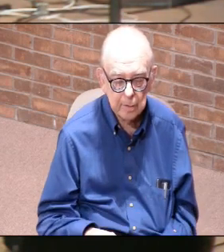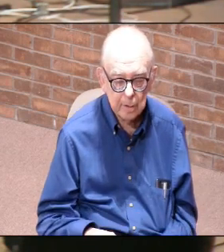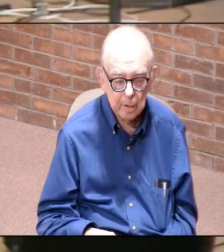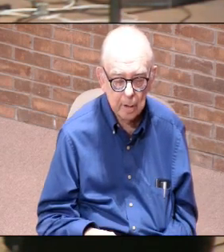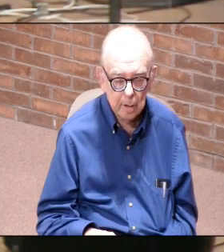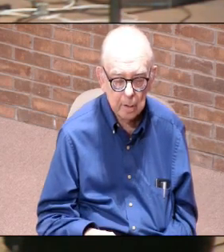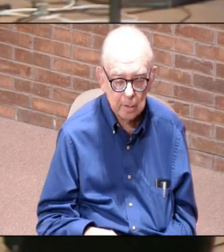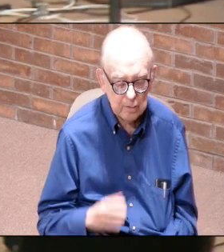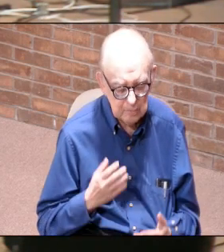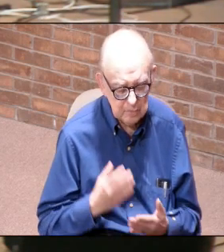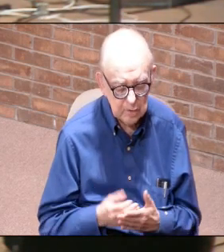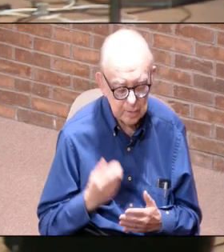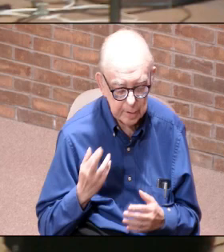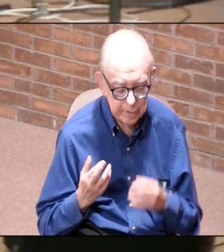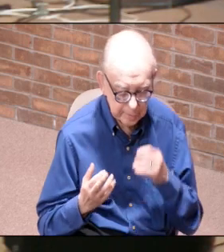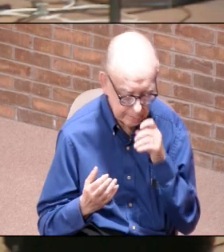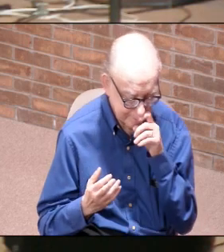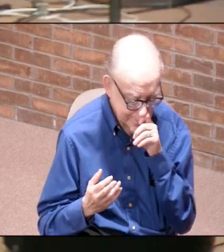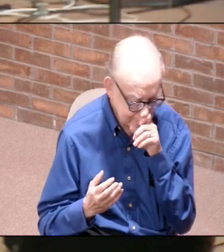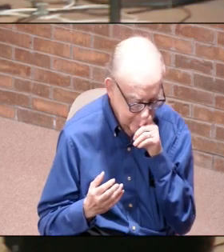It's a good cause.